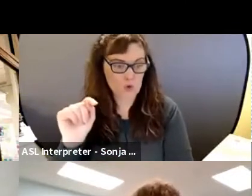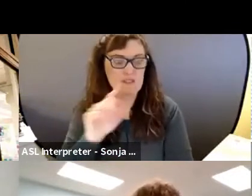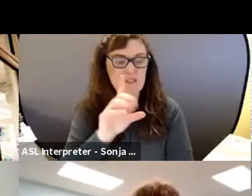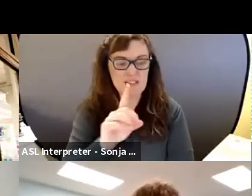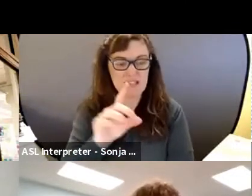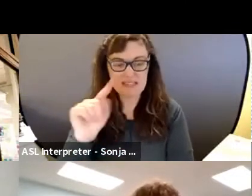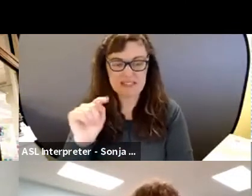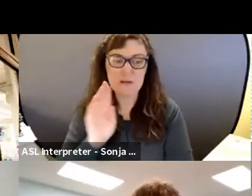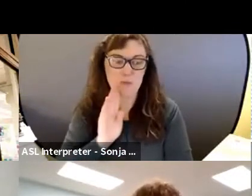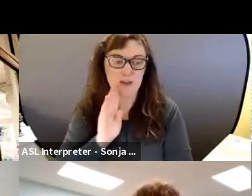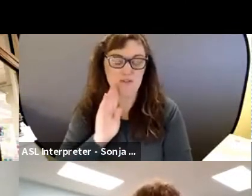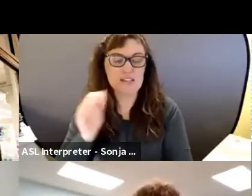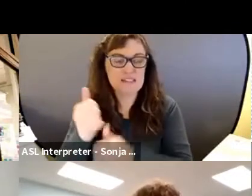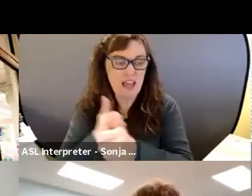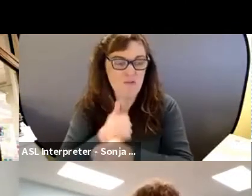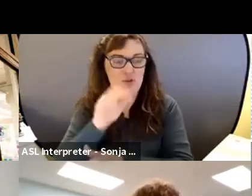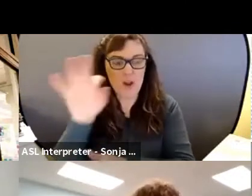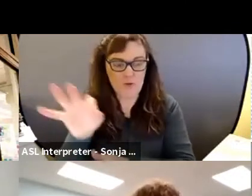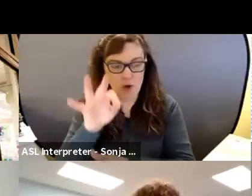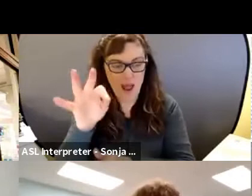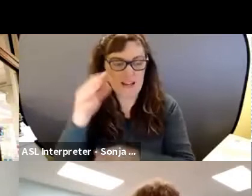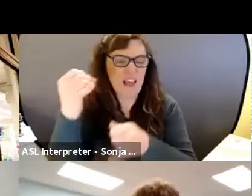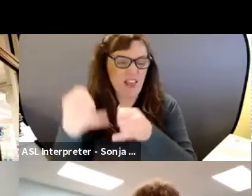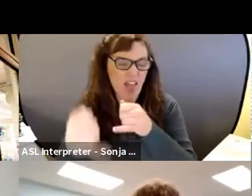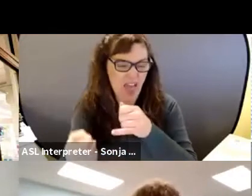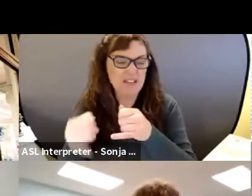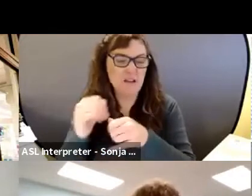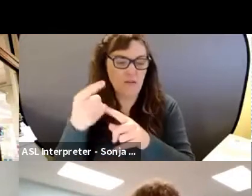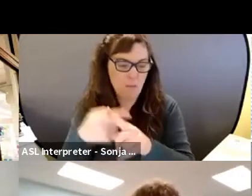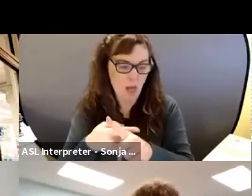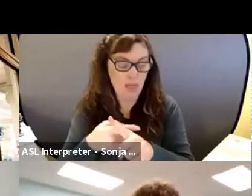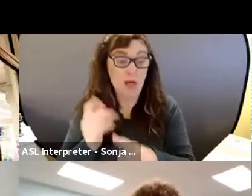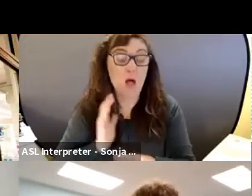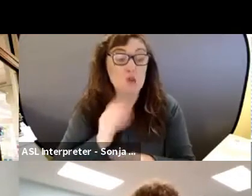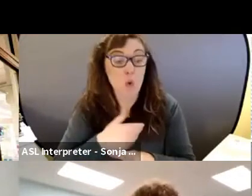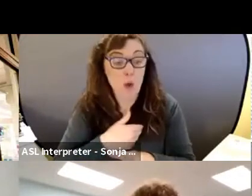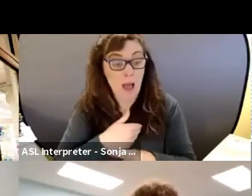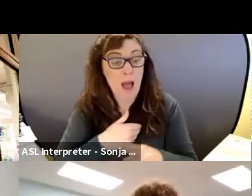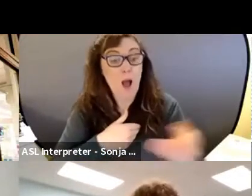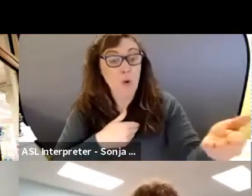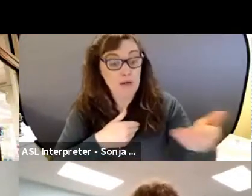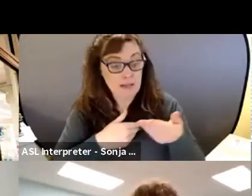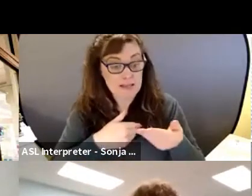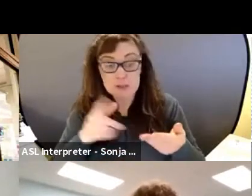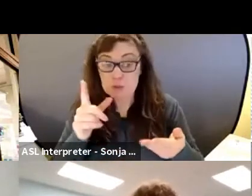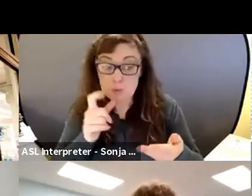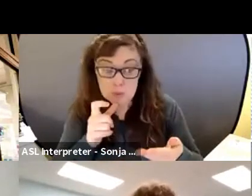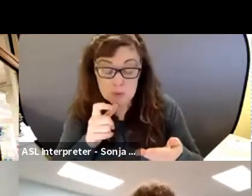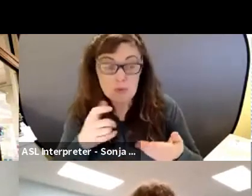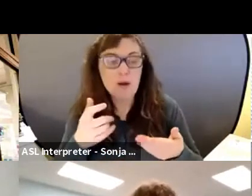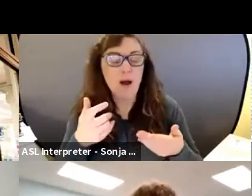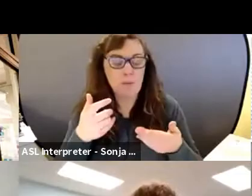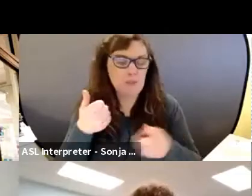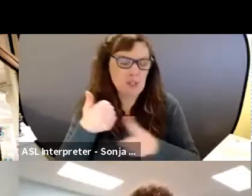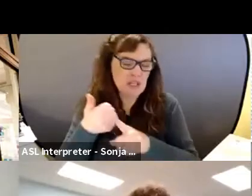every month, at the end of every month. And our guest today, so I'm going to do a brief intro for our guest today, and then I'm going to let